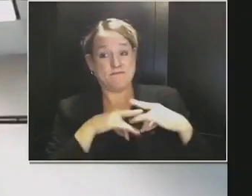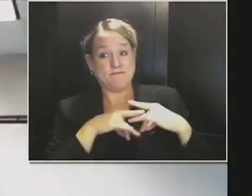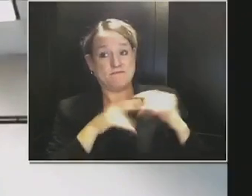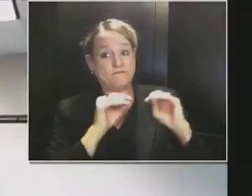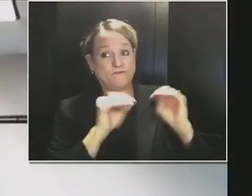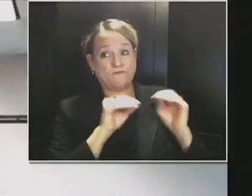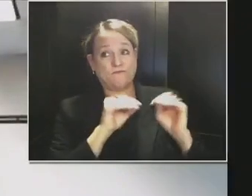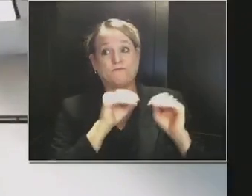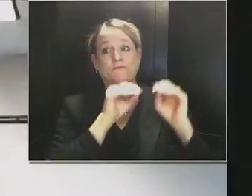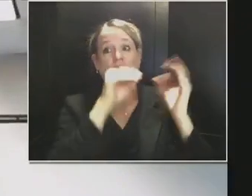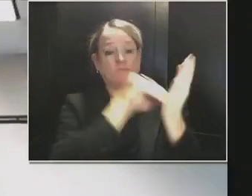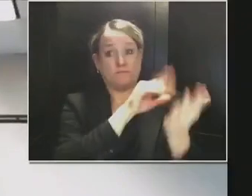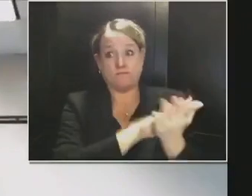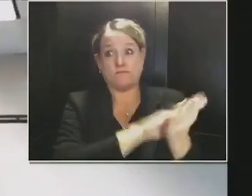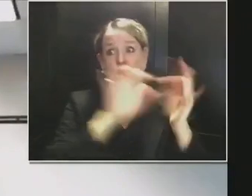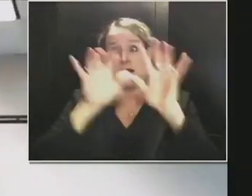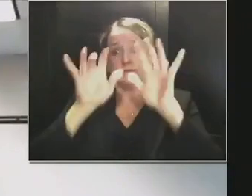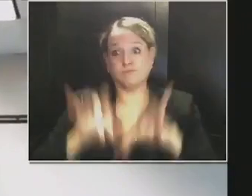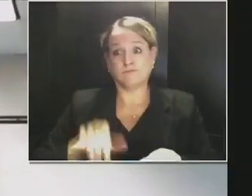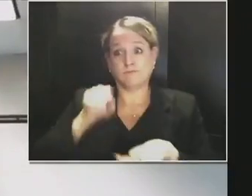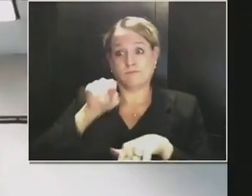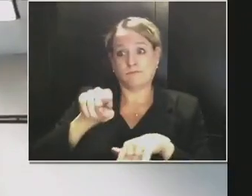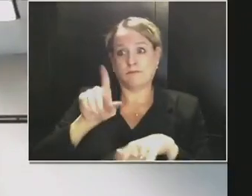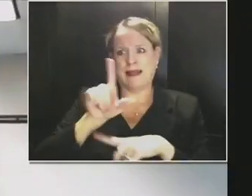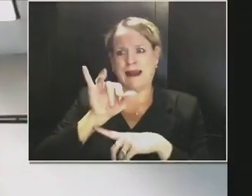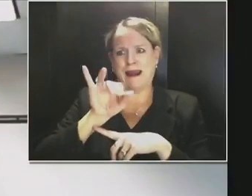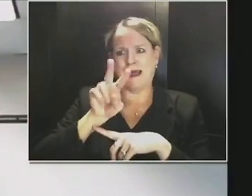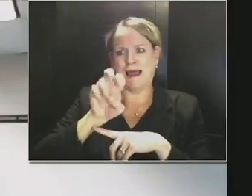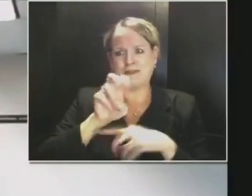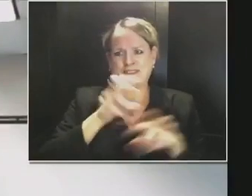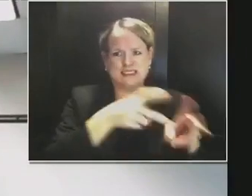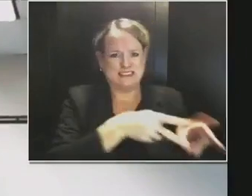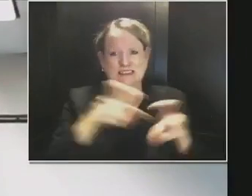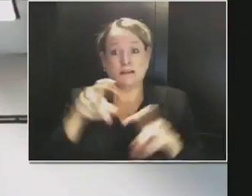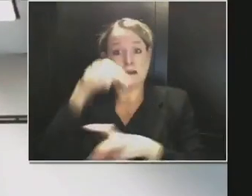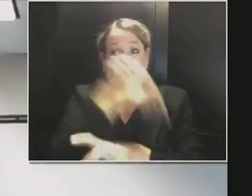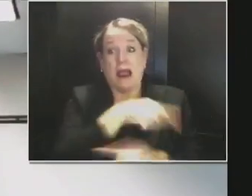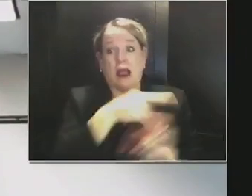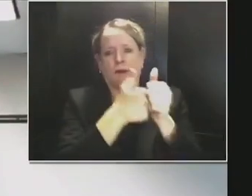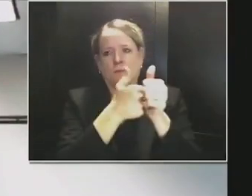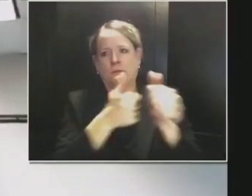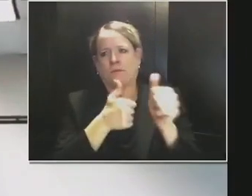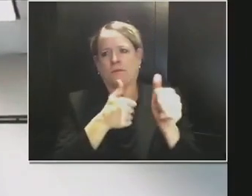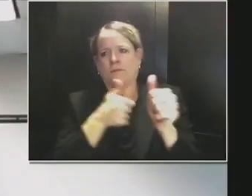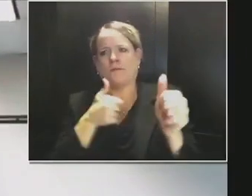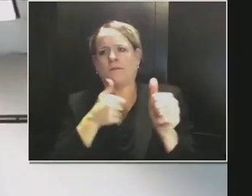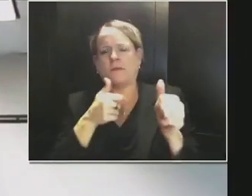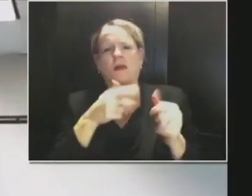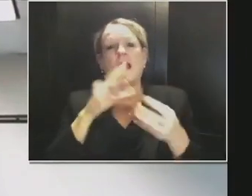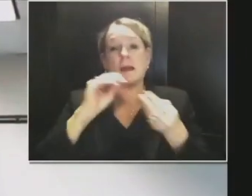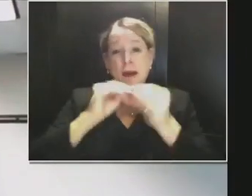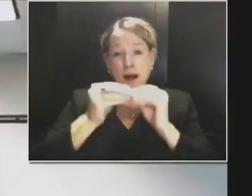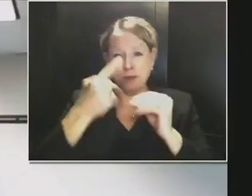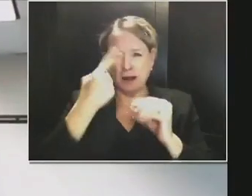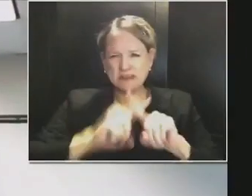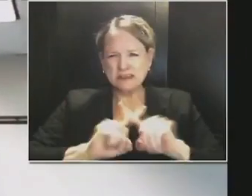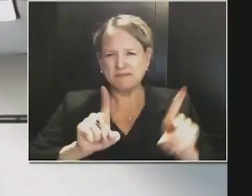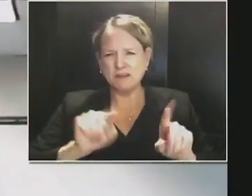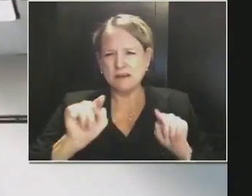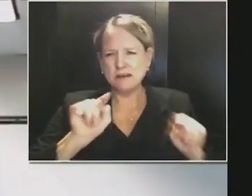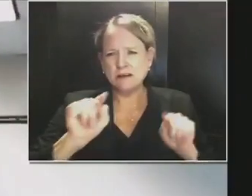graph includes all people with positive and negative results from both this staging